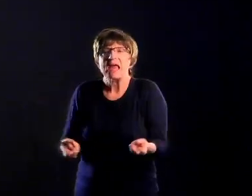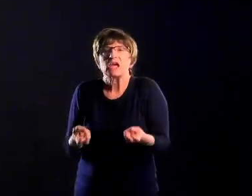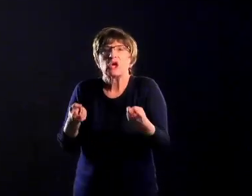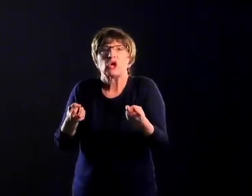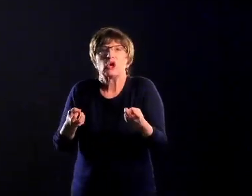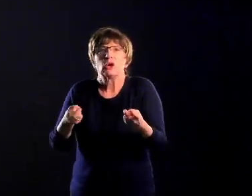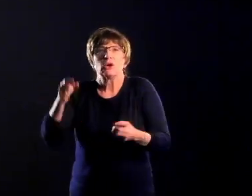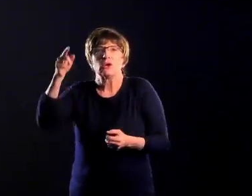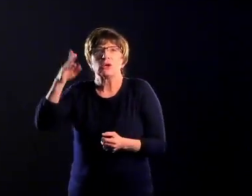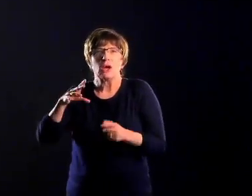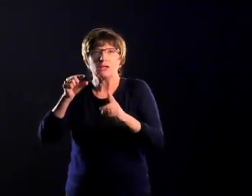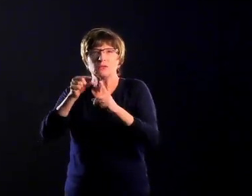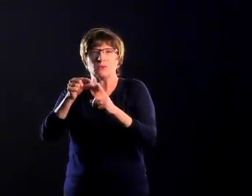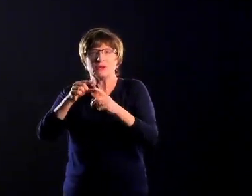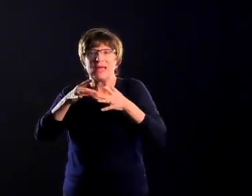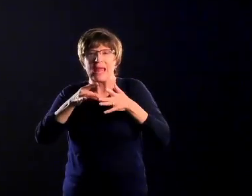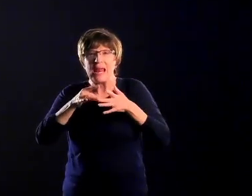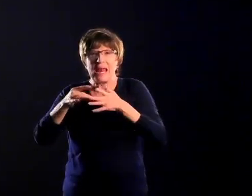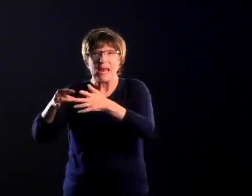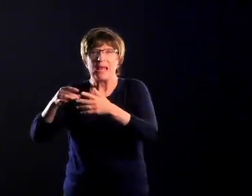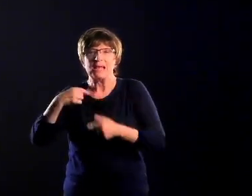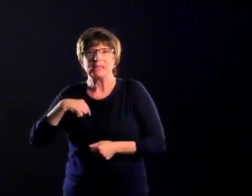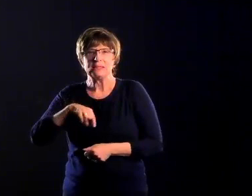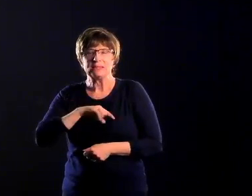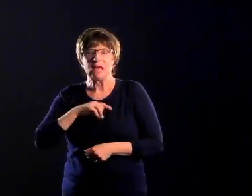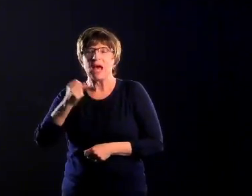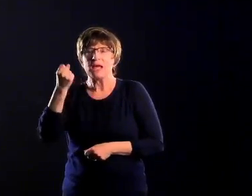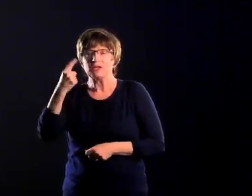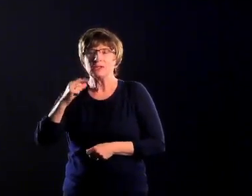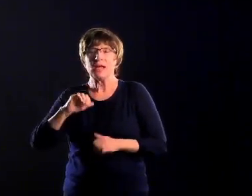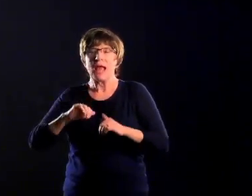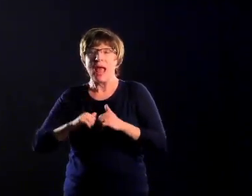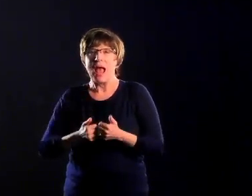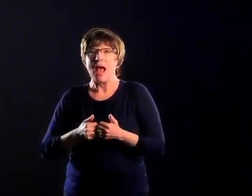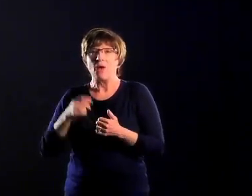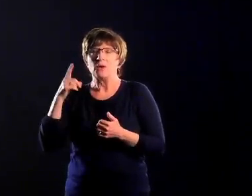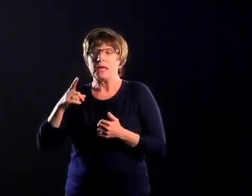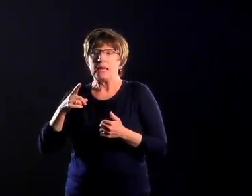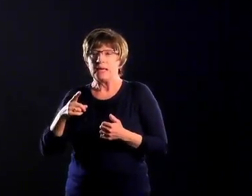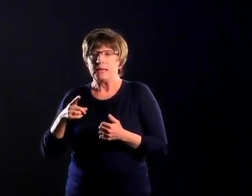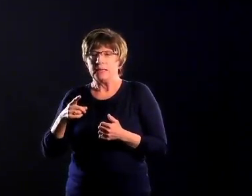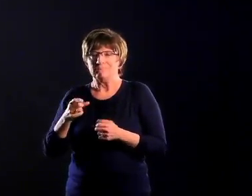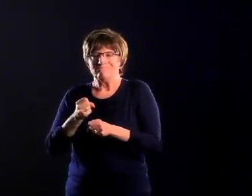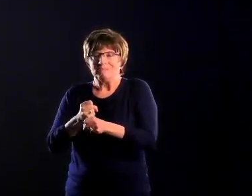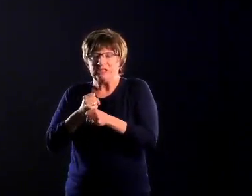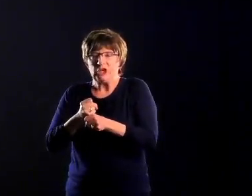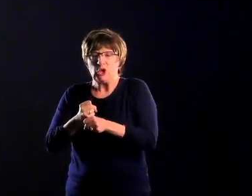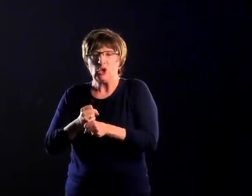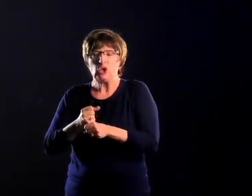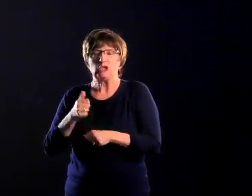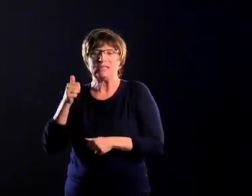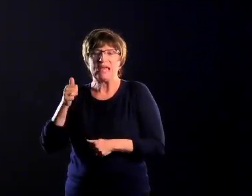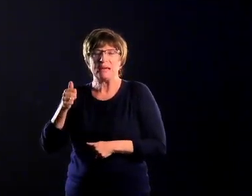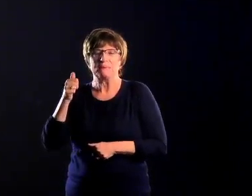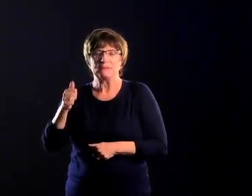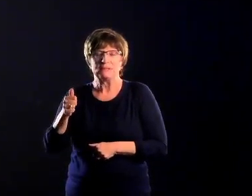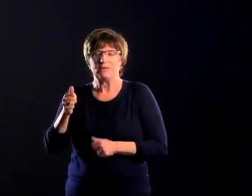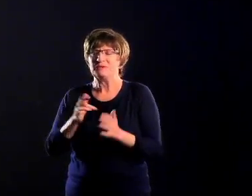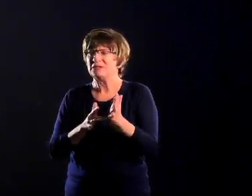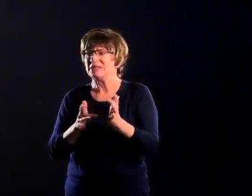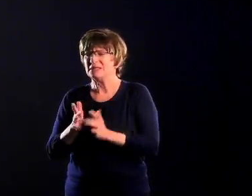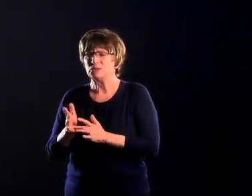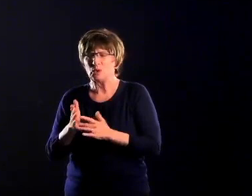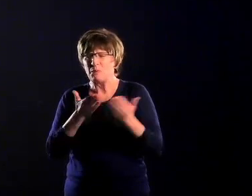God's word that leads us in understanding how he anchors himself. And that he will get us through